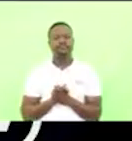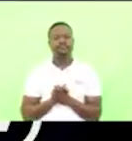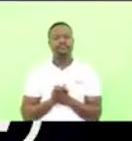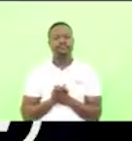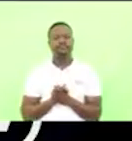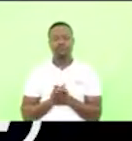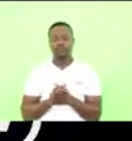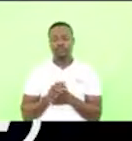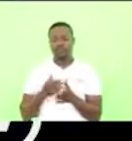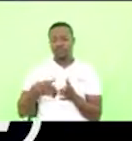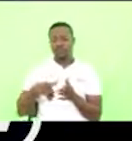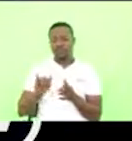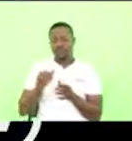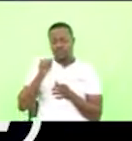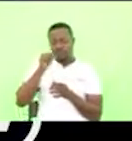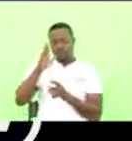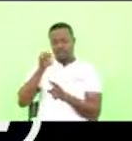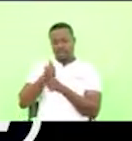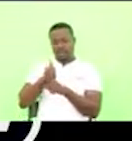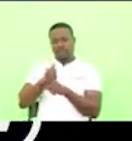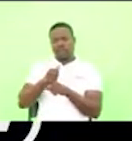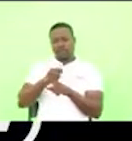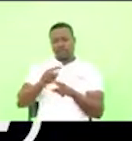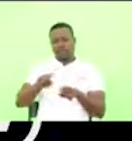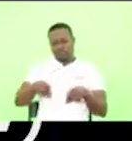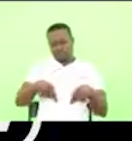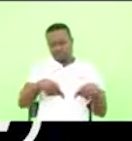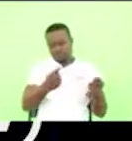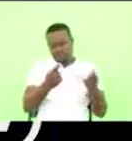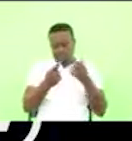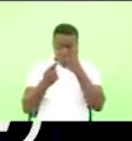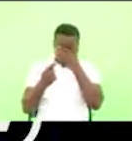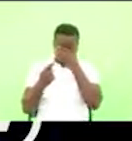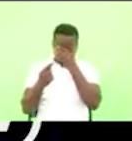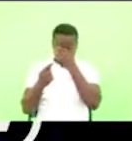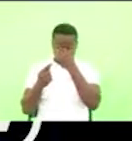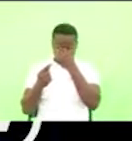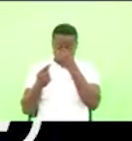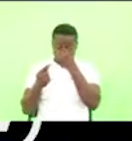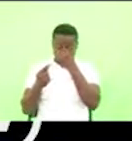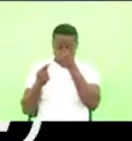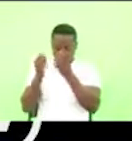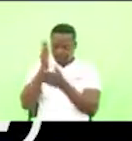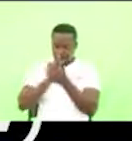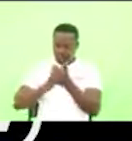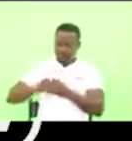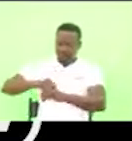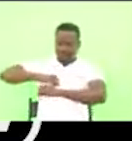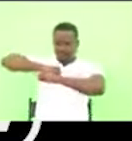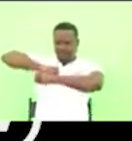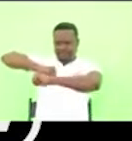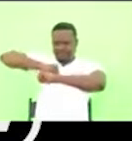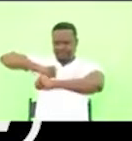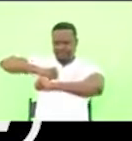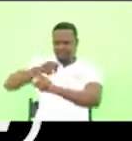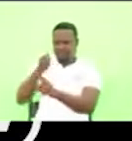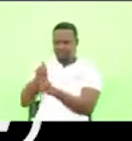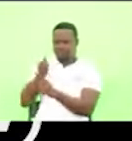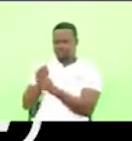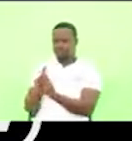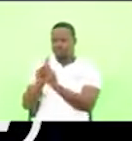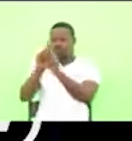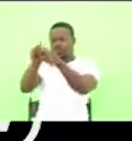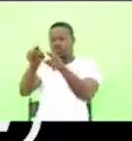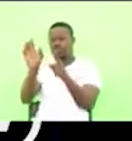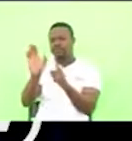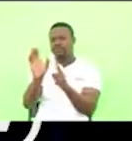11. While the women were on their way, some of the guards went into the city